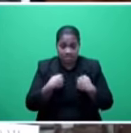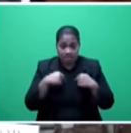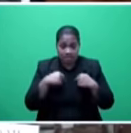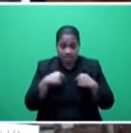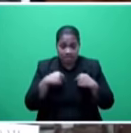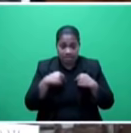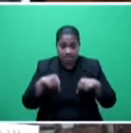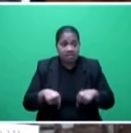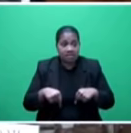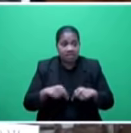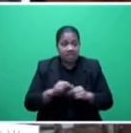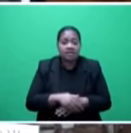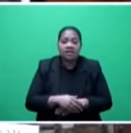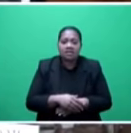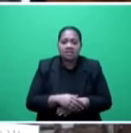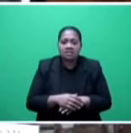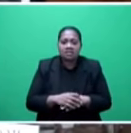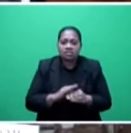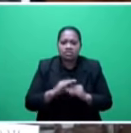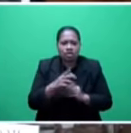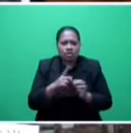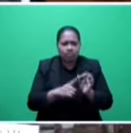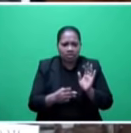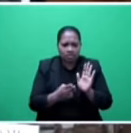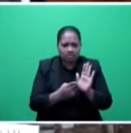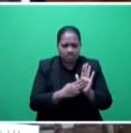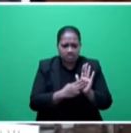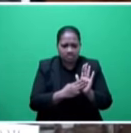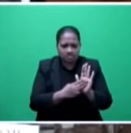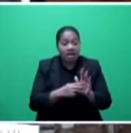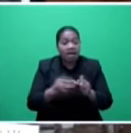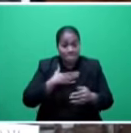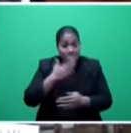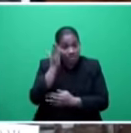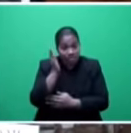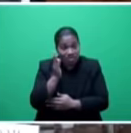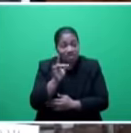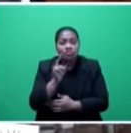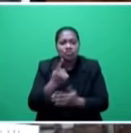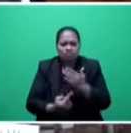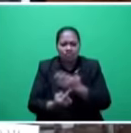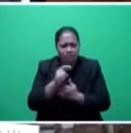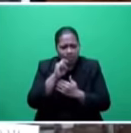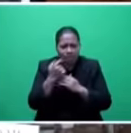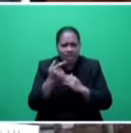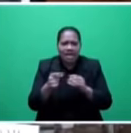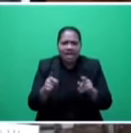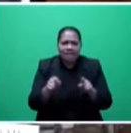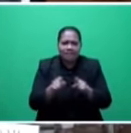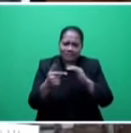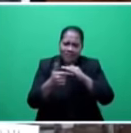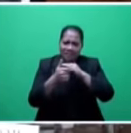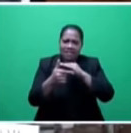Prime Minister. So my presentation will be at the level expected of the